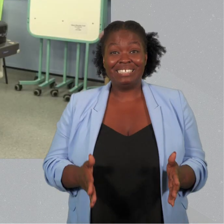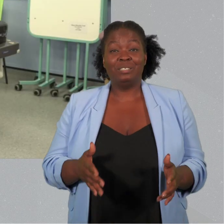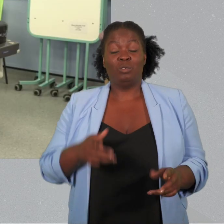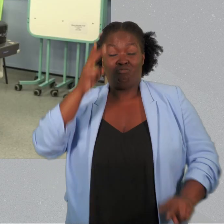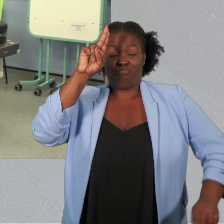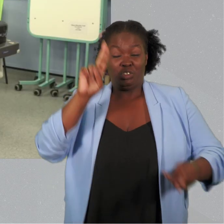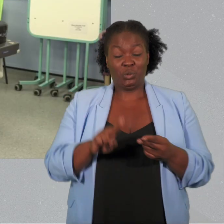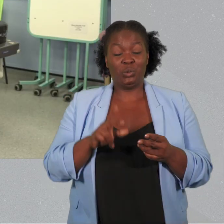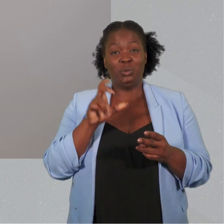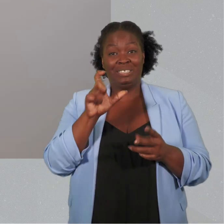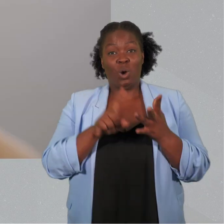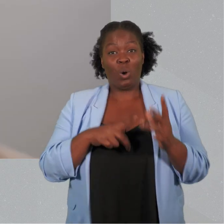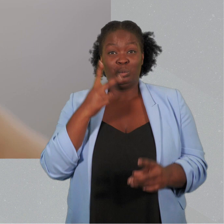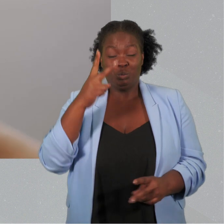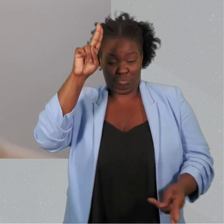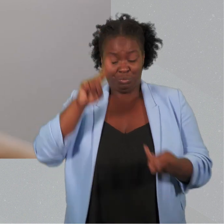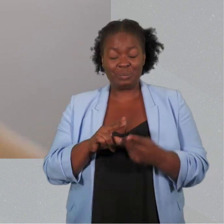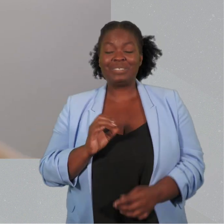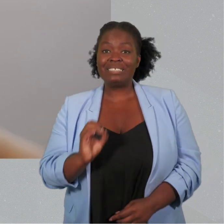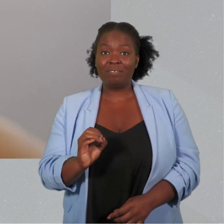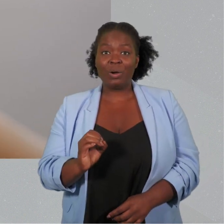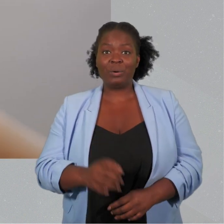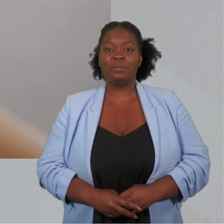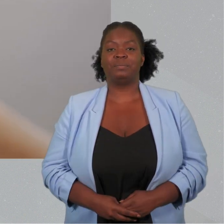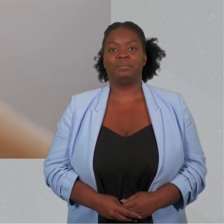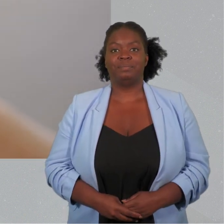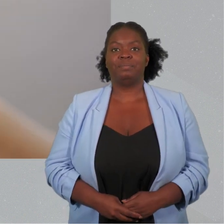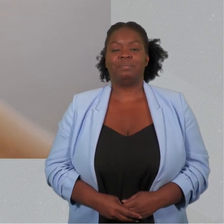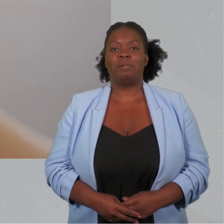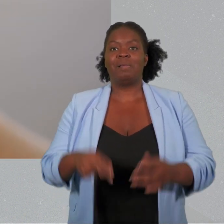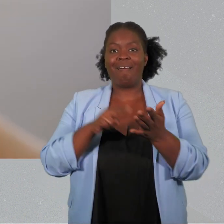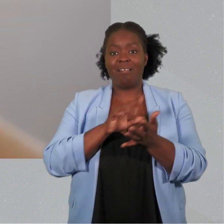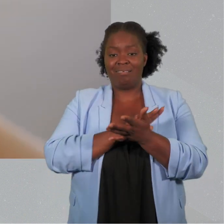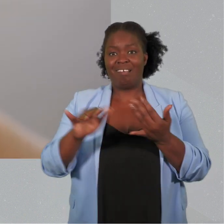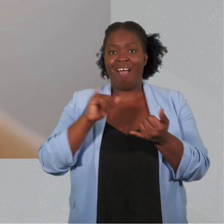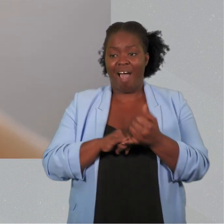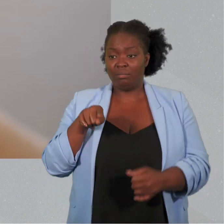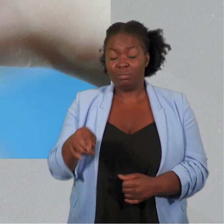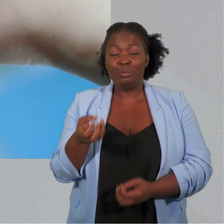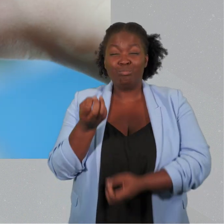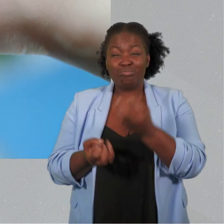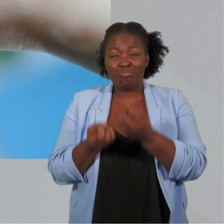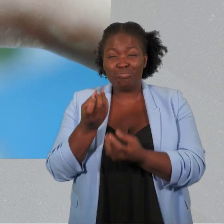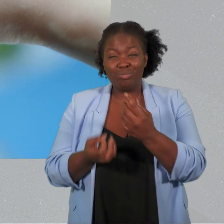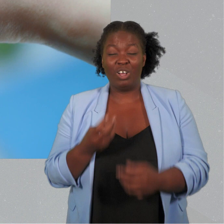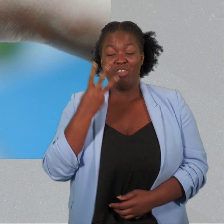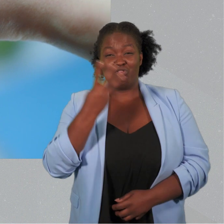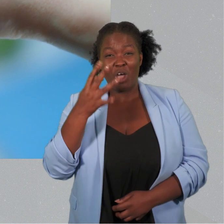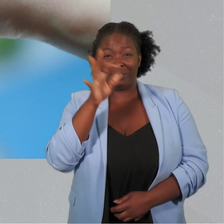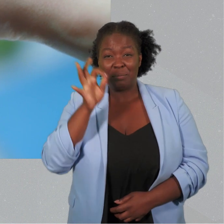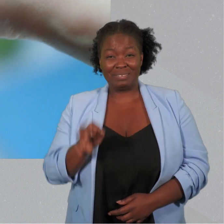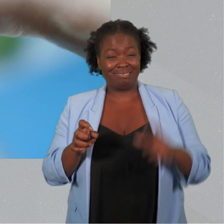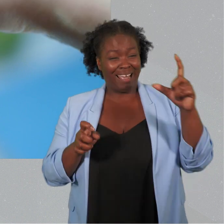net zero healthcare, we need to. The propellants in spray inhalers account for approximately 13% of the NHS